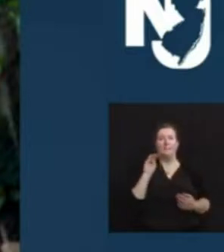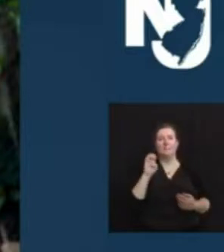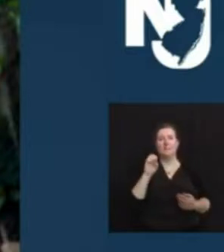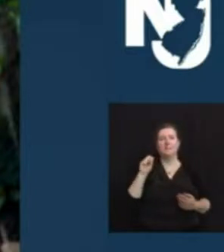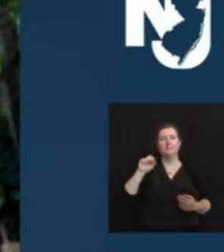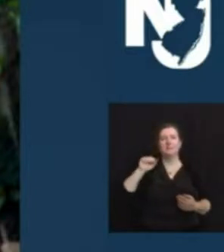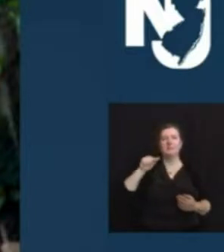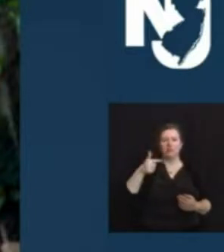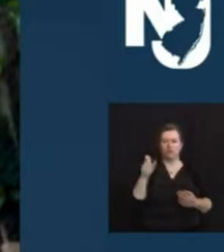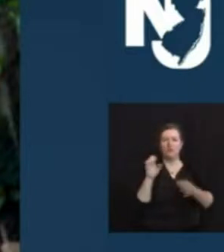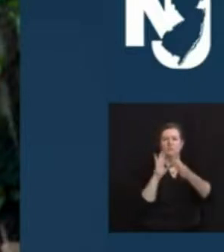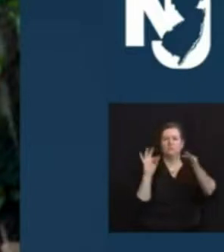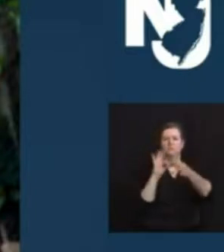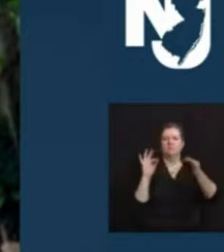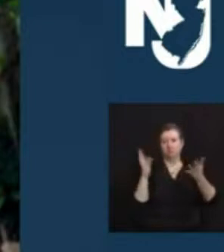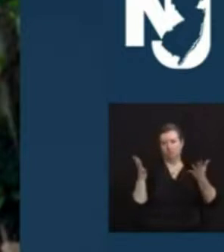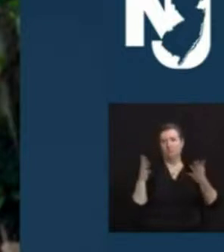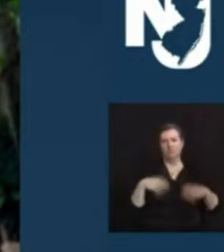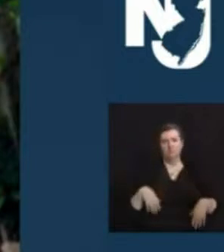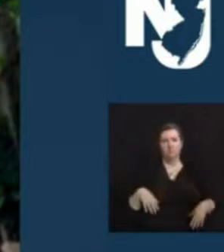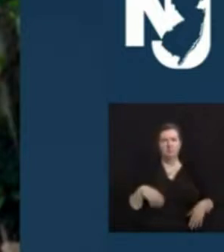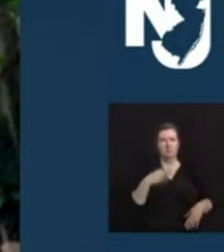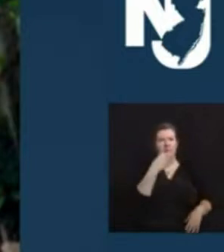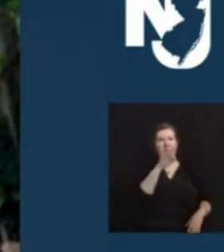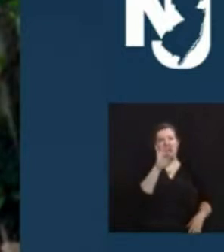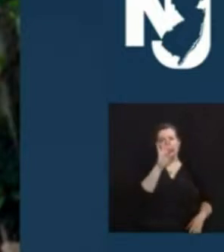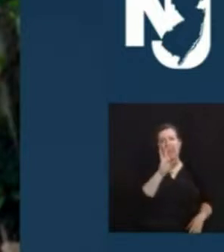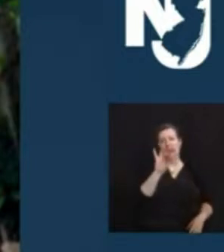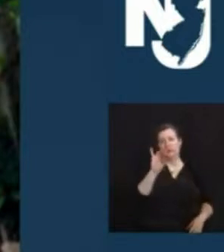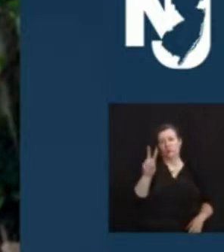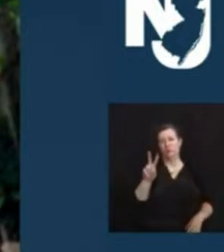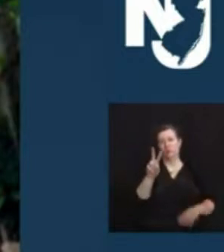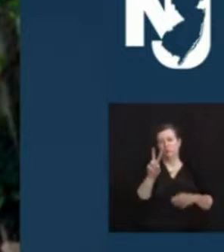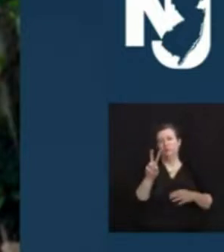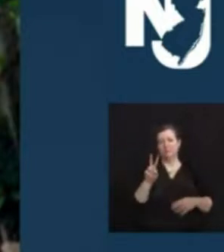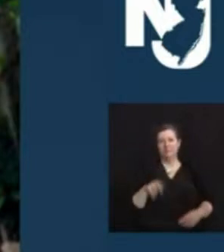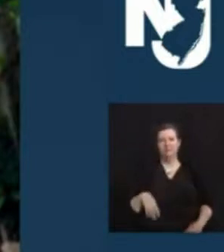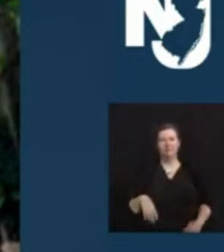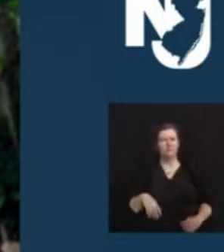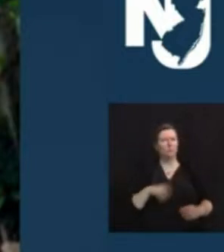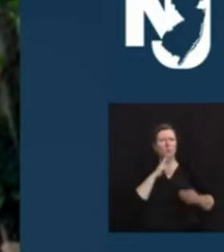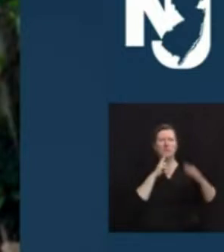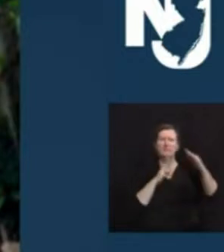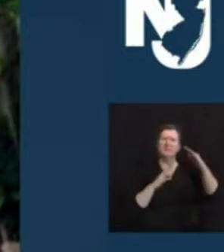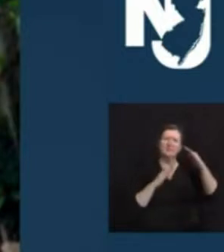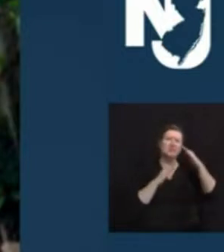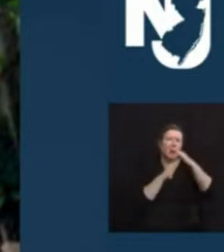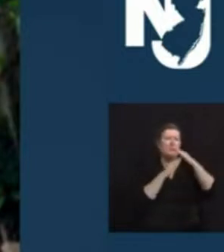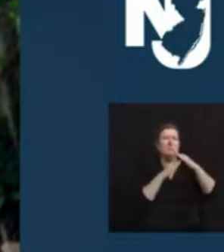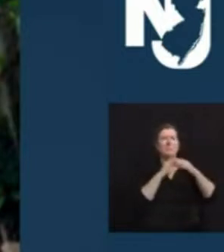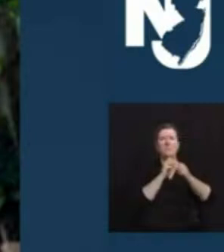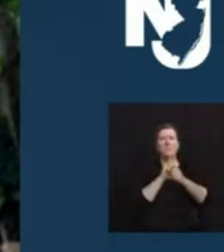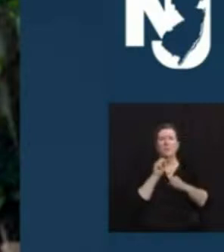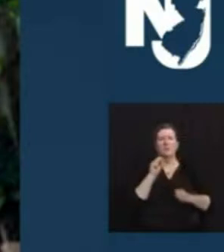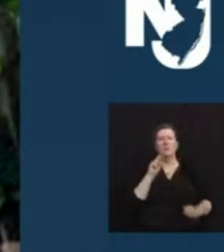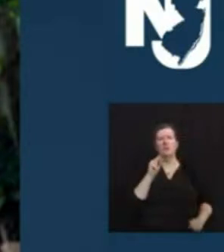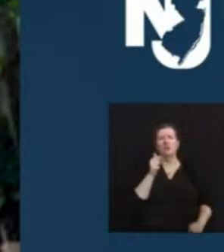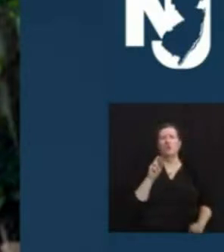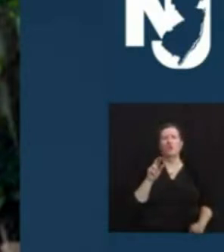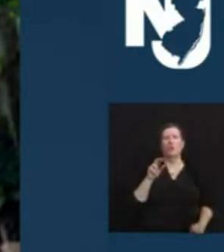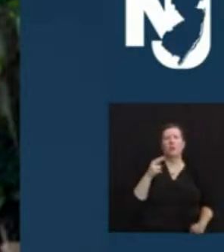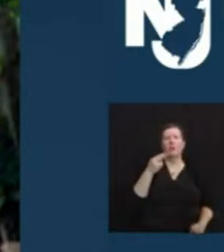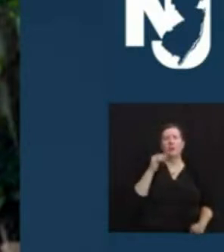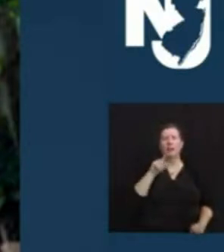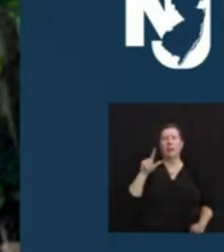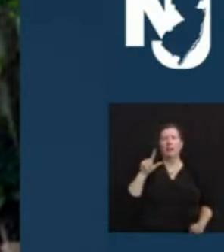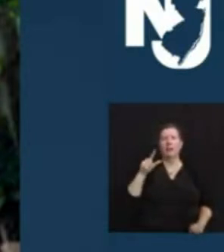Furious Five in 1982. This was at the height of the Sugar Hill Gang and Sugar Hill Records, all the nexus of which all